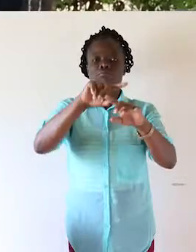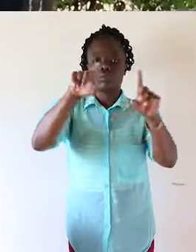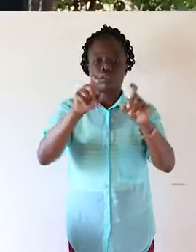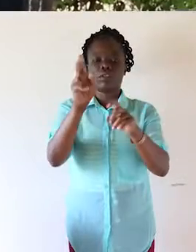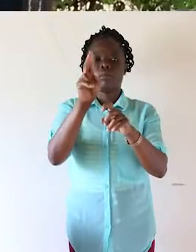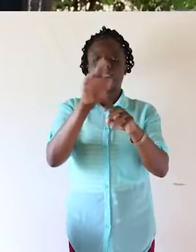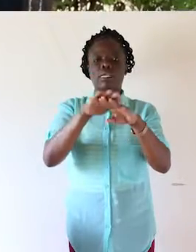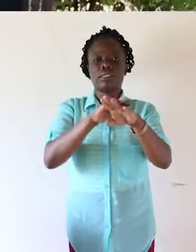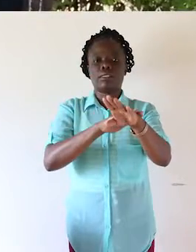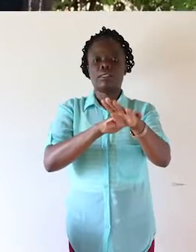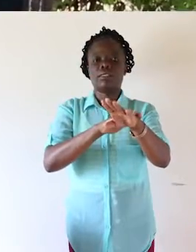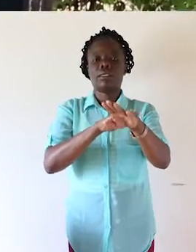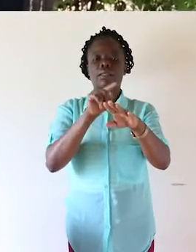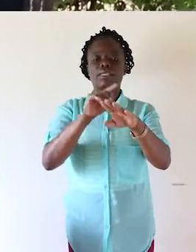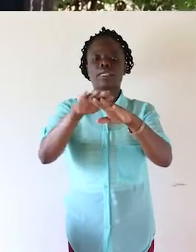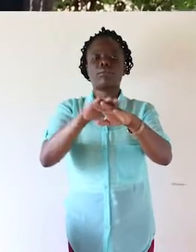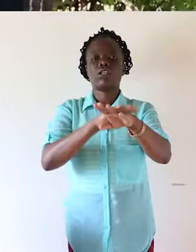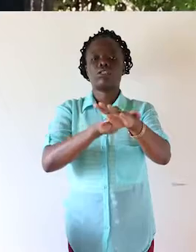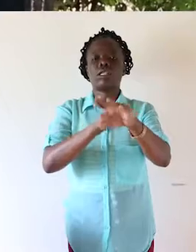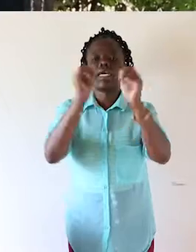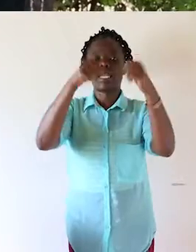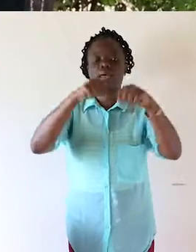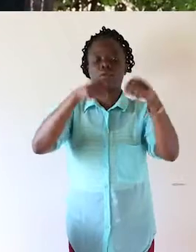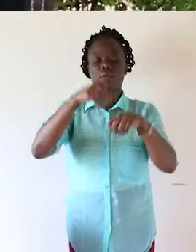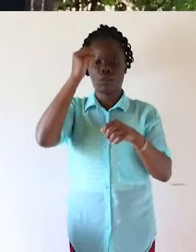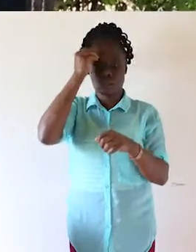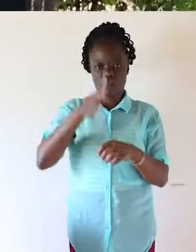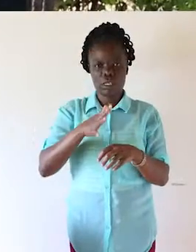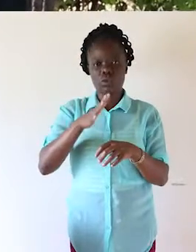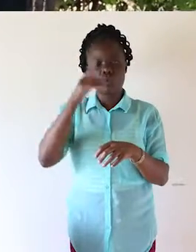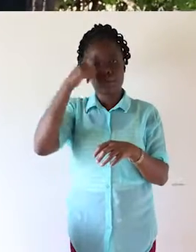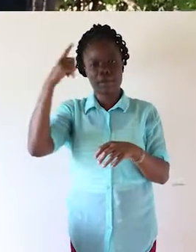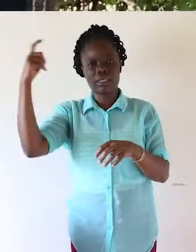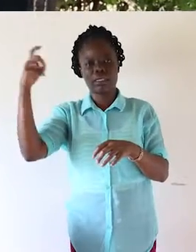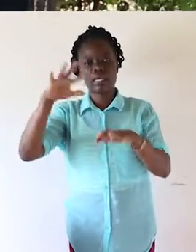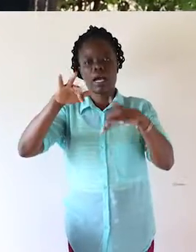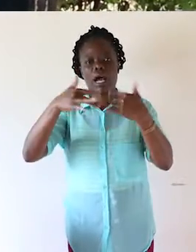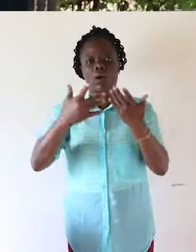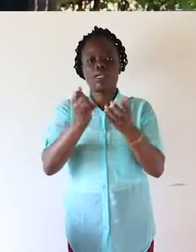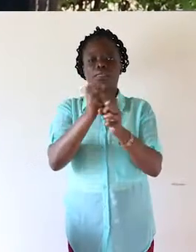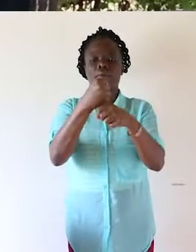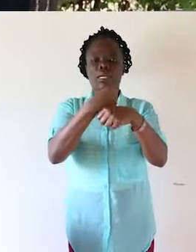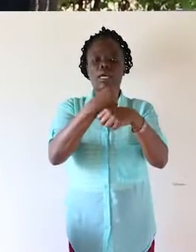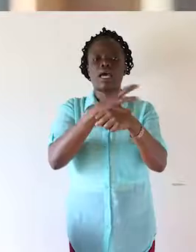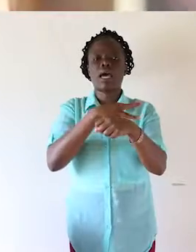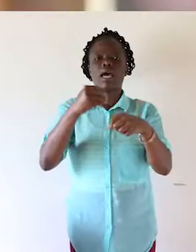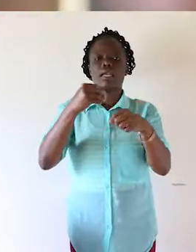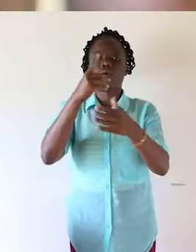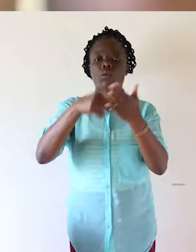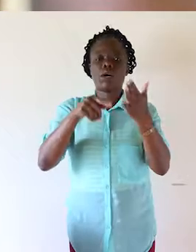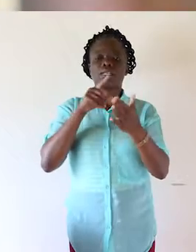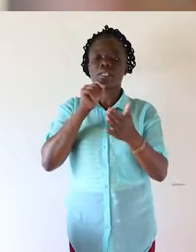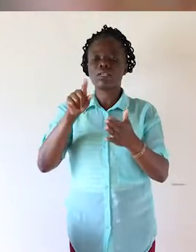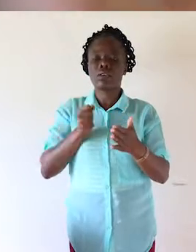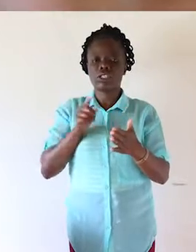by touching. This exploration enables the learner to imagine how it is made and